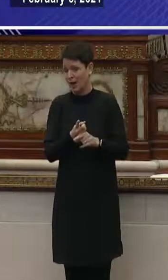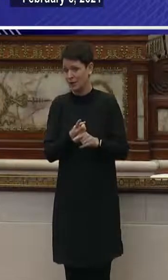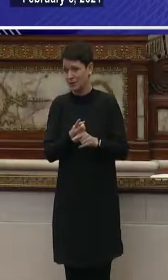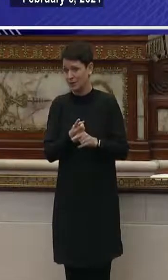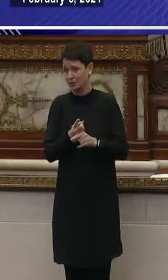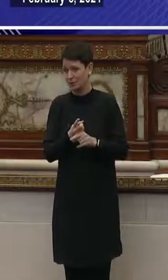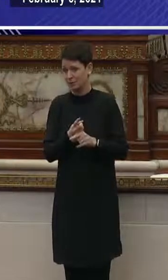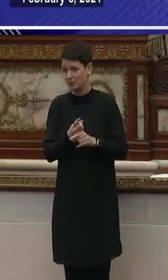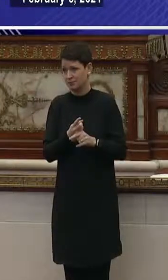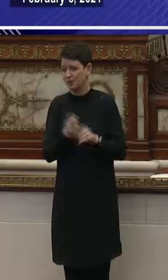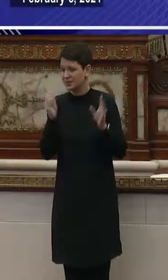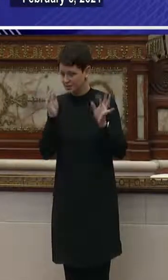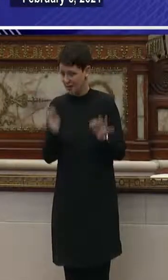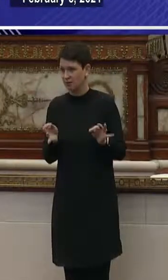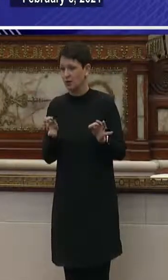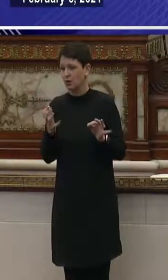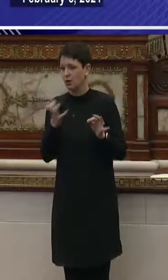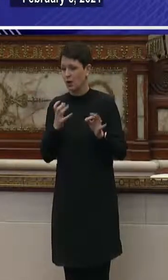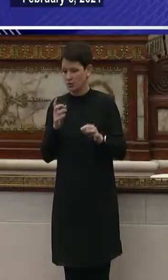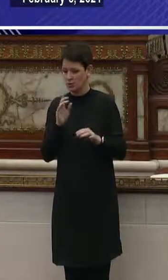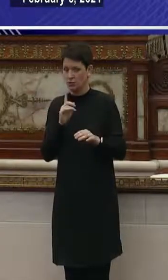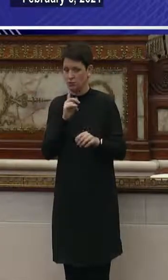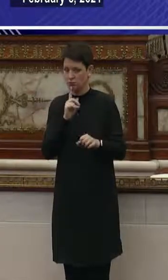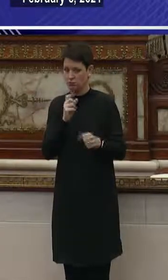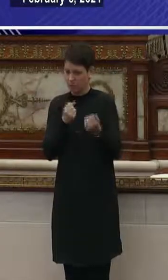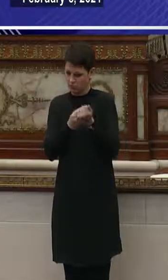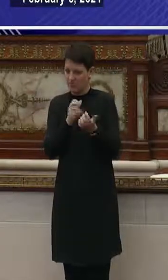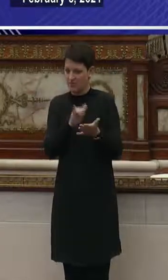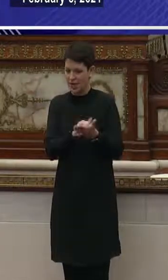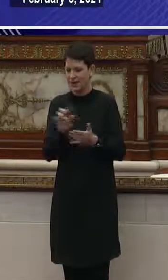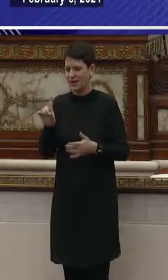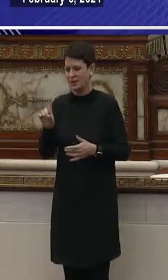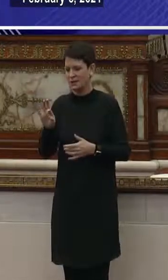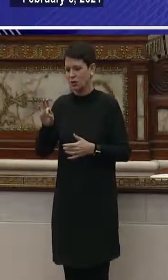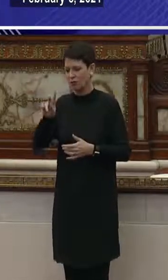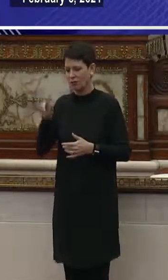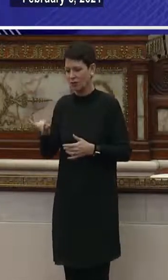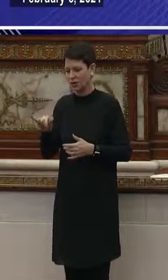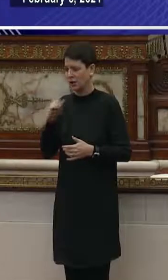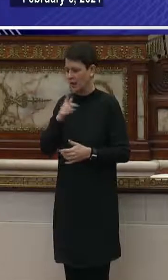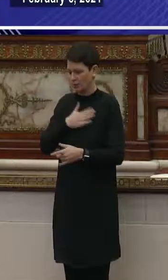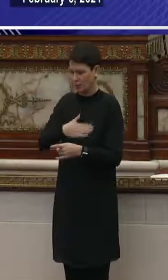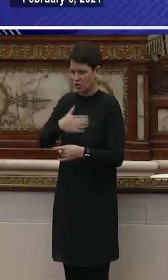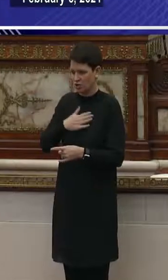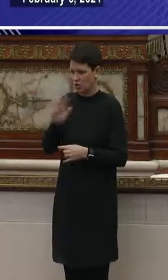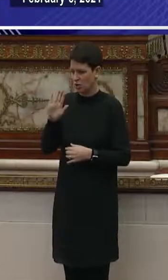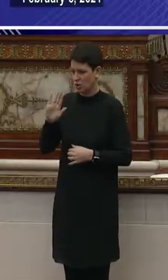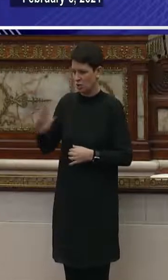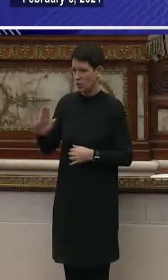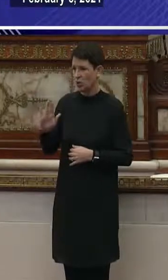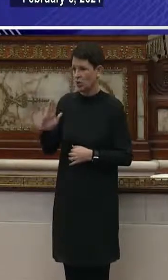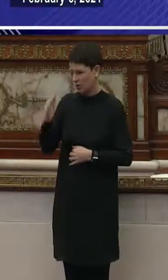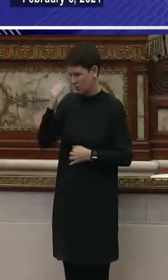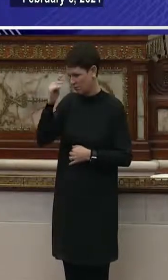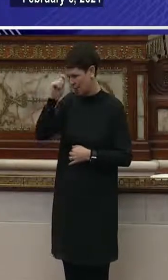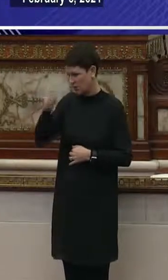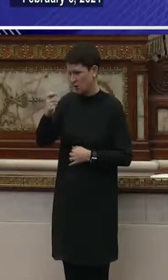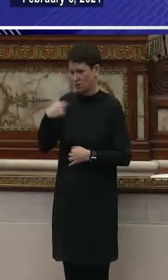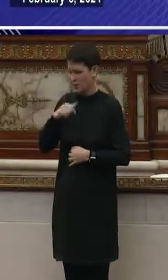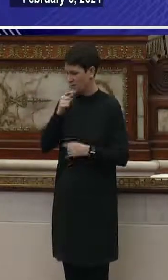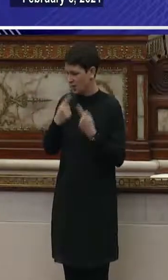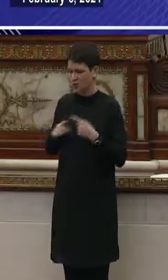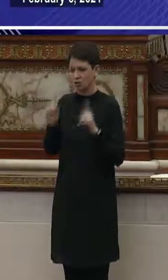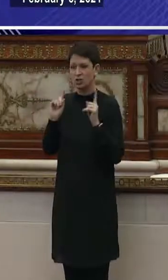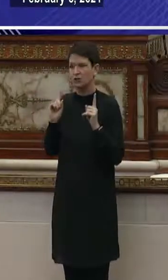yes. Definitely want to affirm that. Dr. Farley, I appreciate your acknowledging that we have not